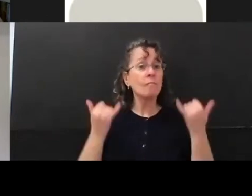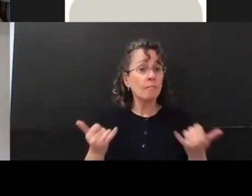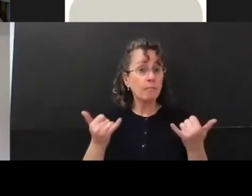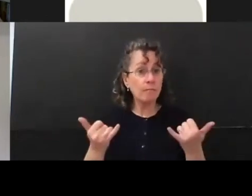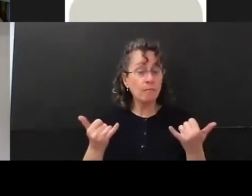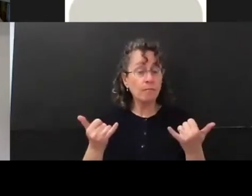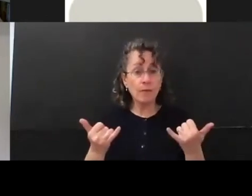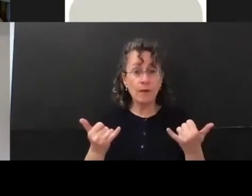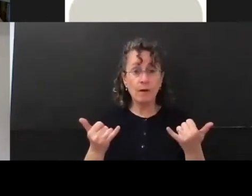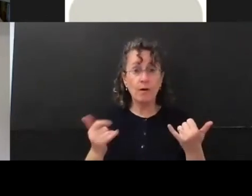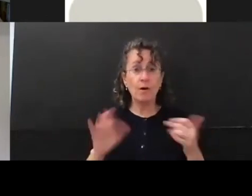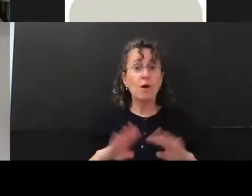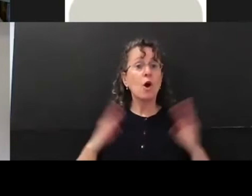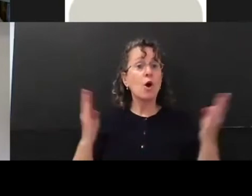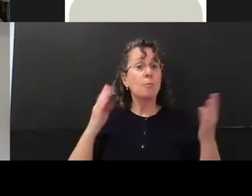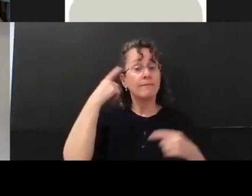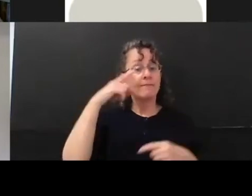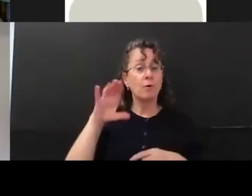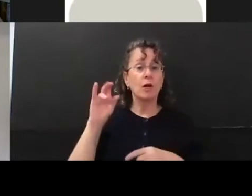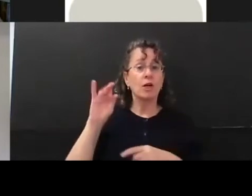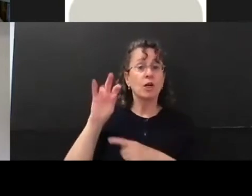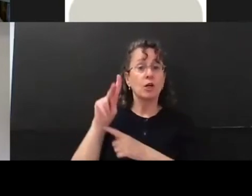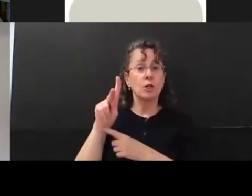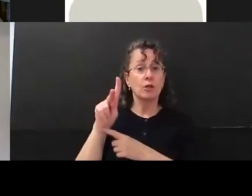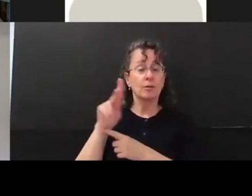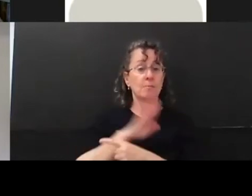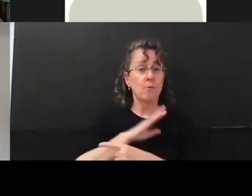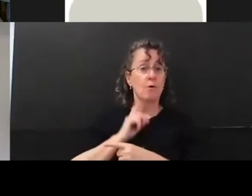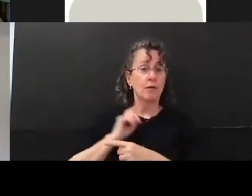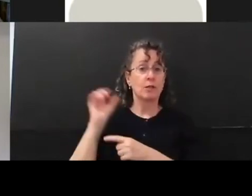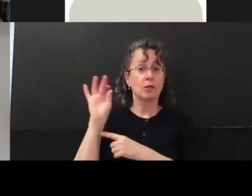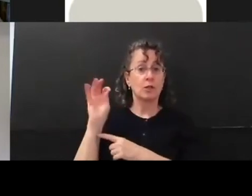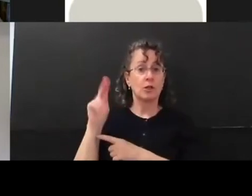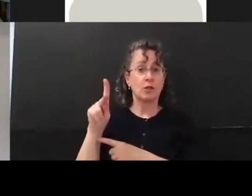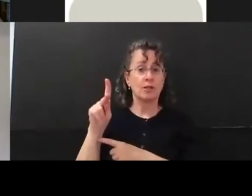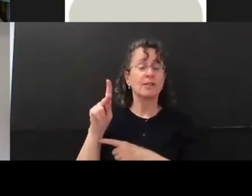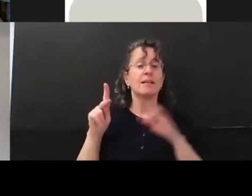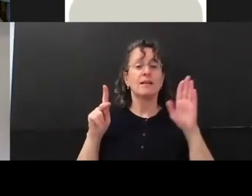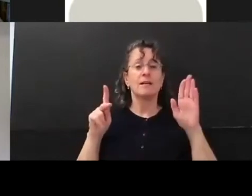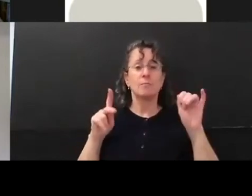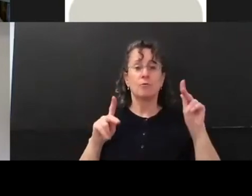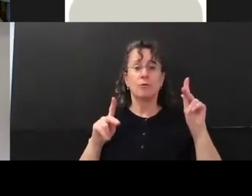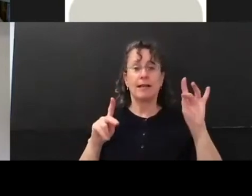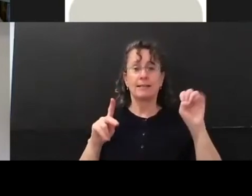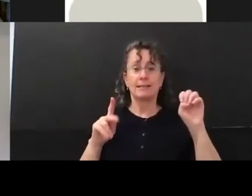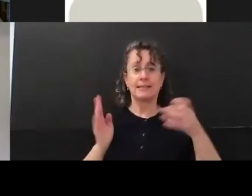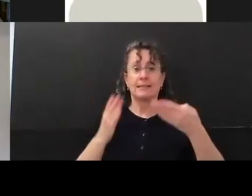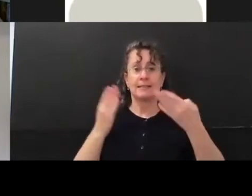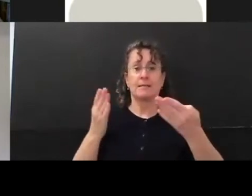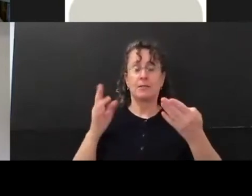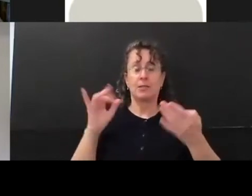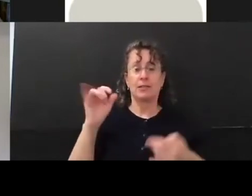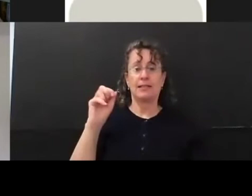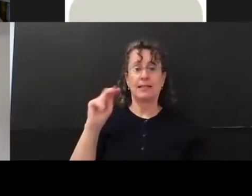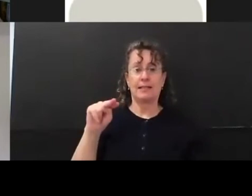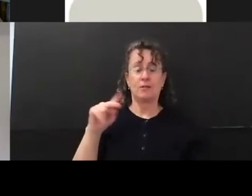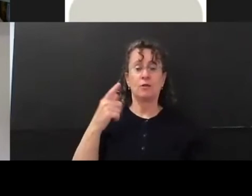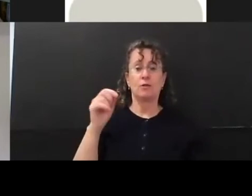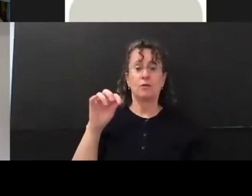open nominations for clerk of the board. I would like to nominate Ian Goodnow as clerk of the